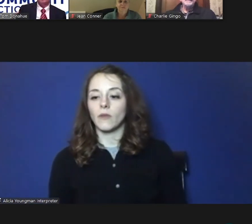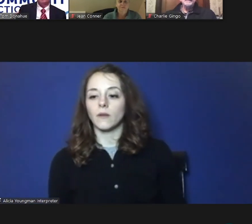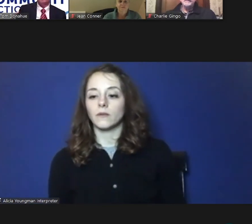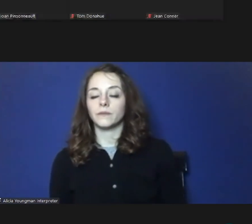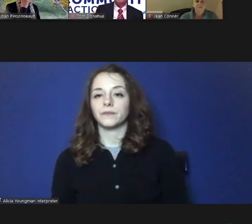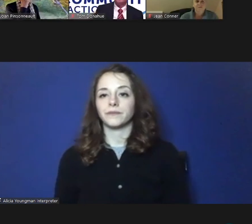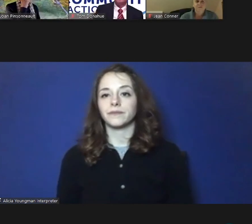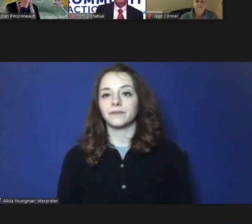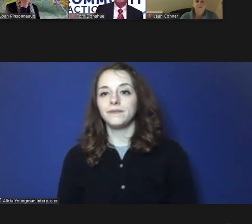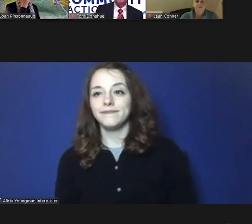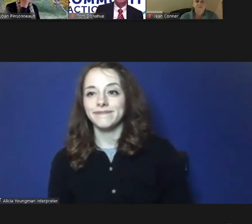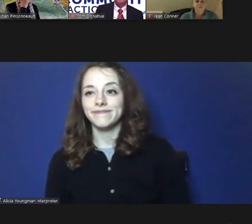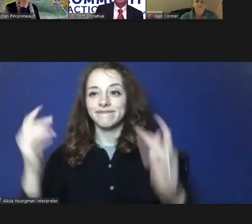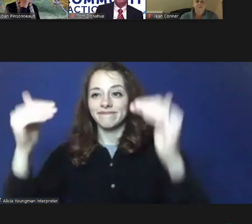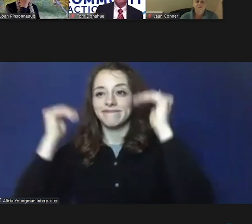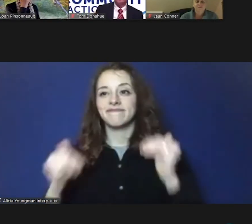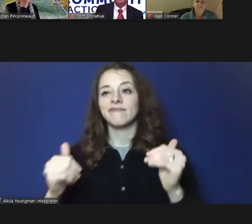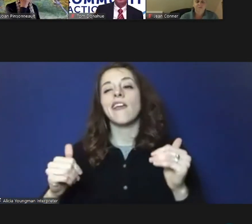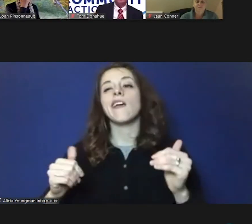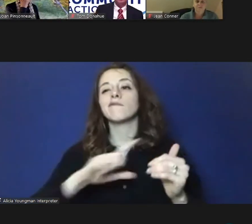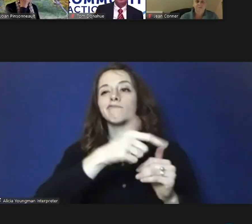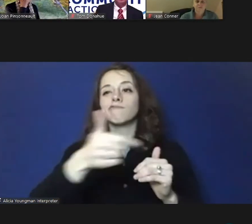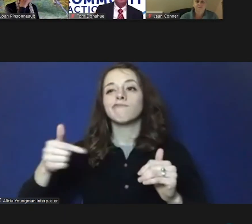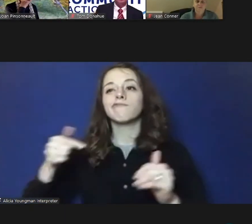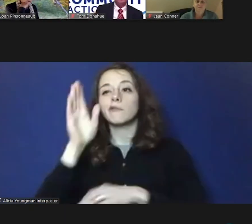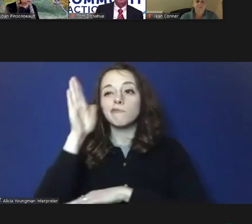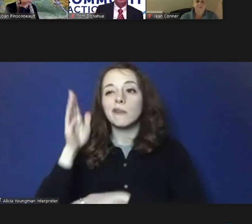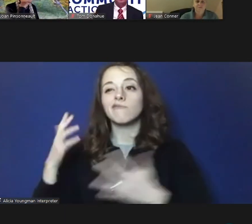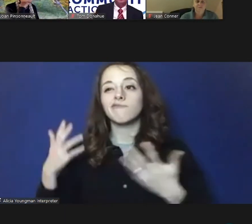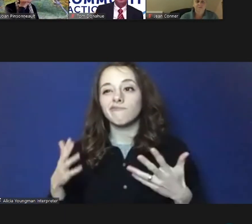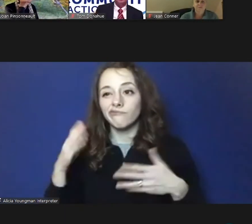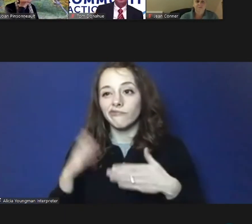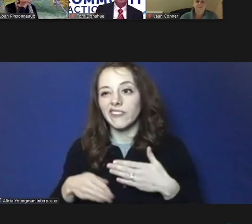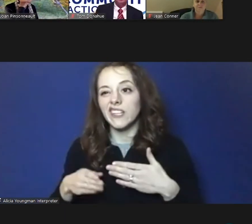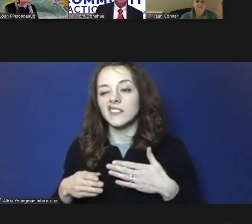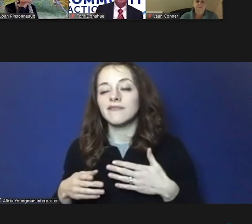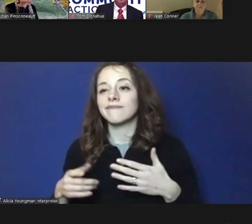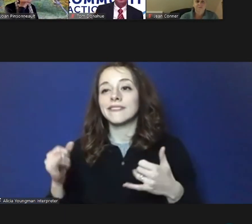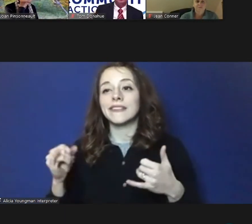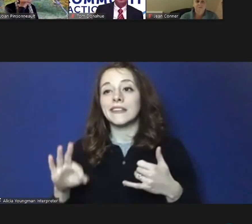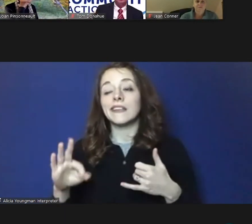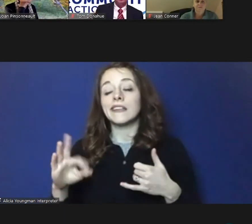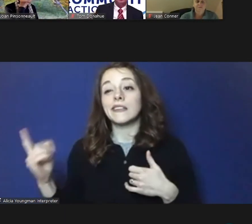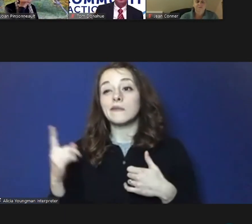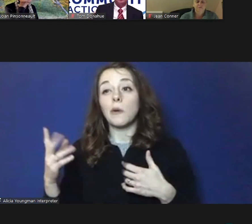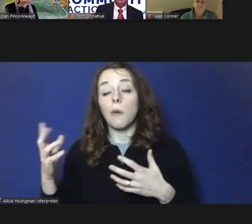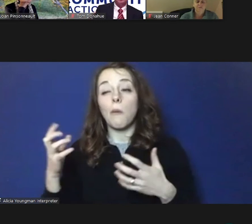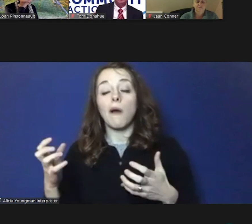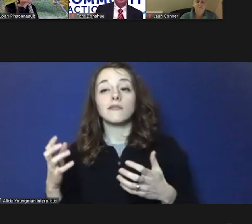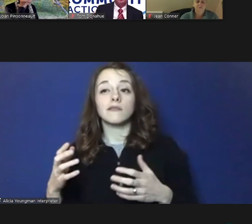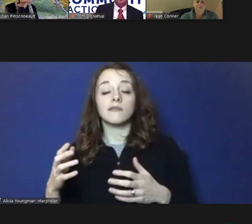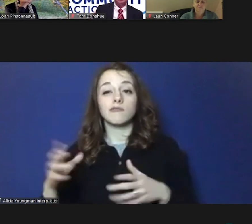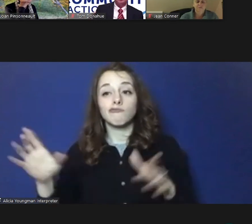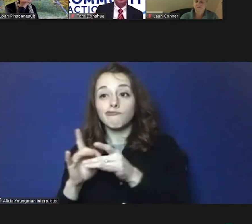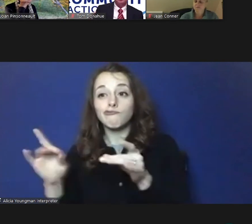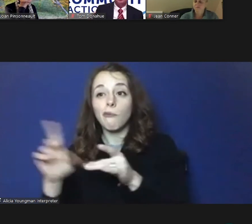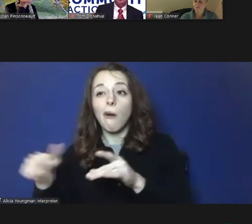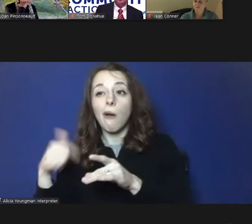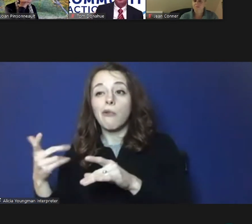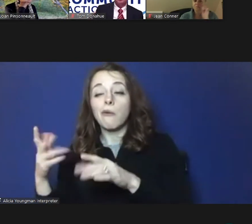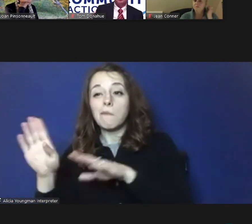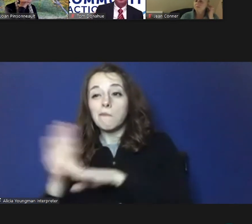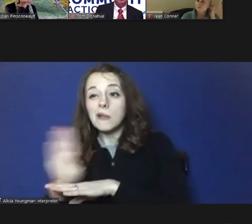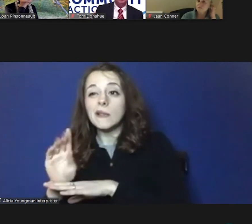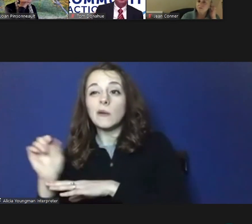Okay. We are now through the agency presentations. If there is anybody seeking to speak on any other business or ask the